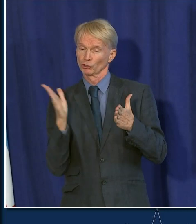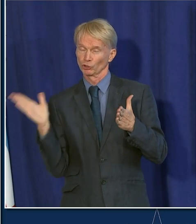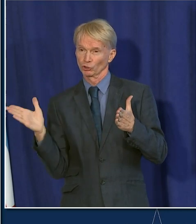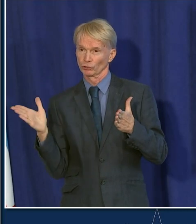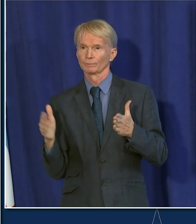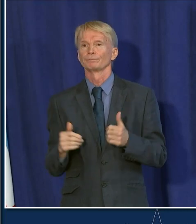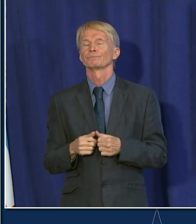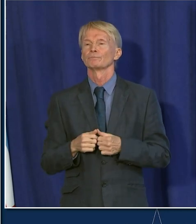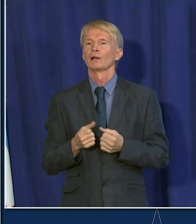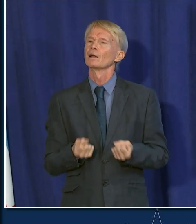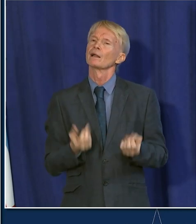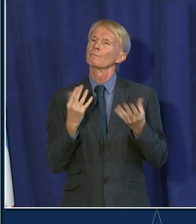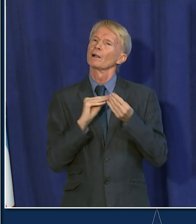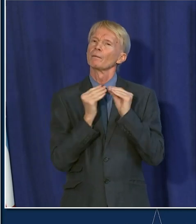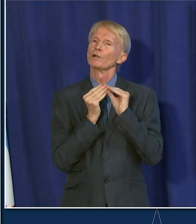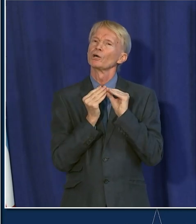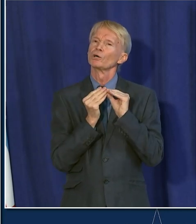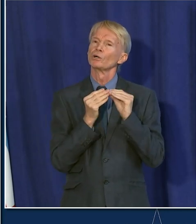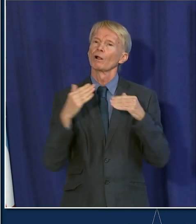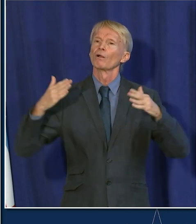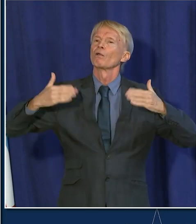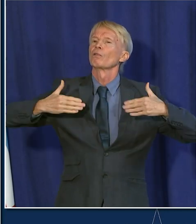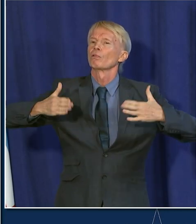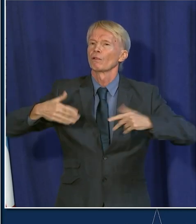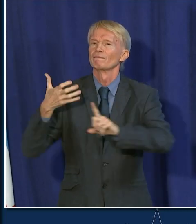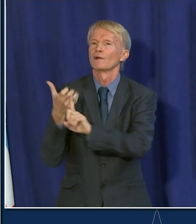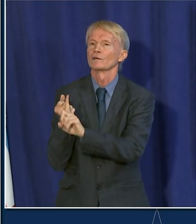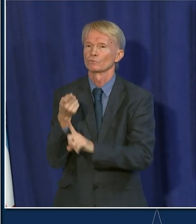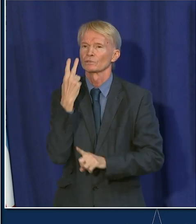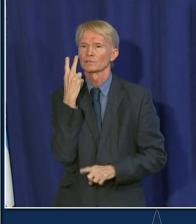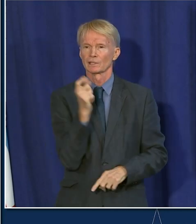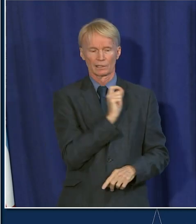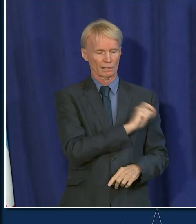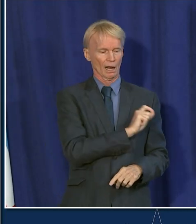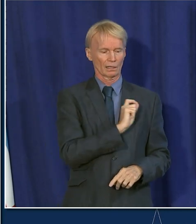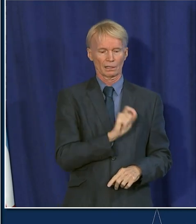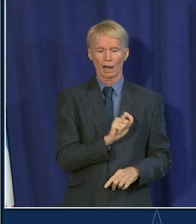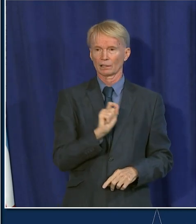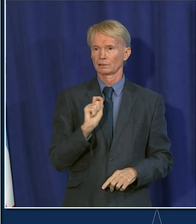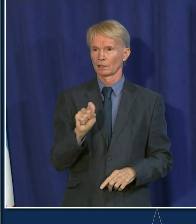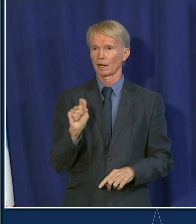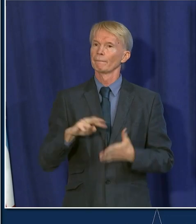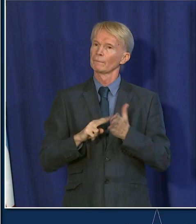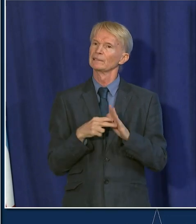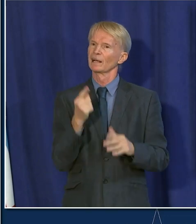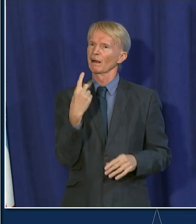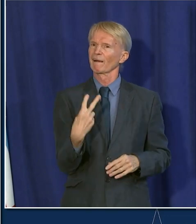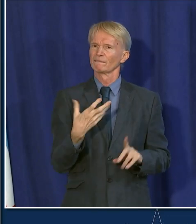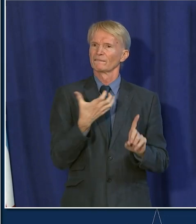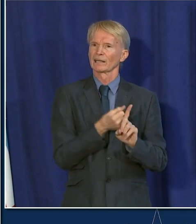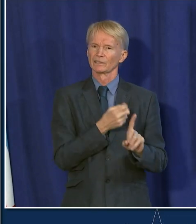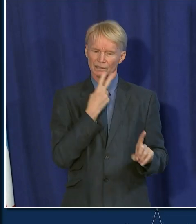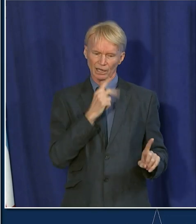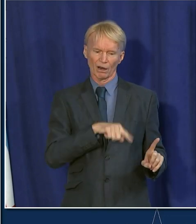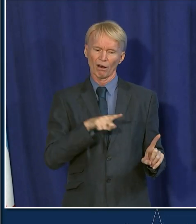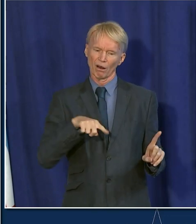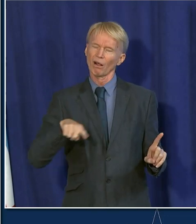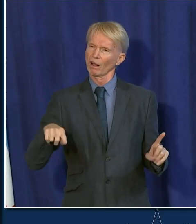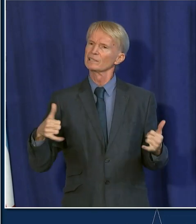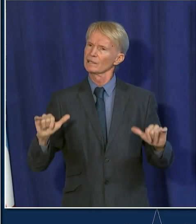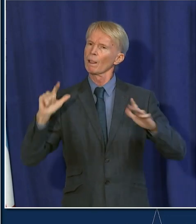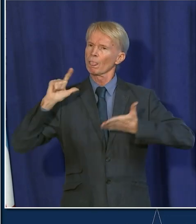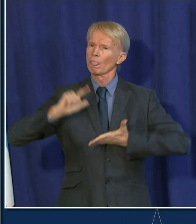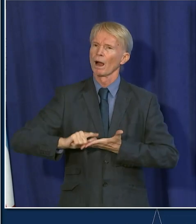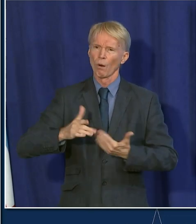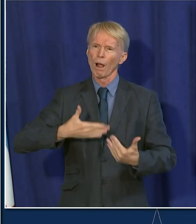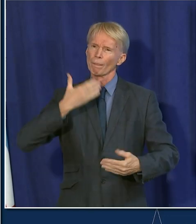highest rates by far in people who are unvaccinated. You see that dotted line of people who are partially vaccinated, and then really very low,